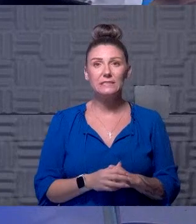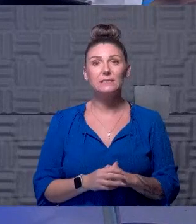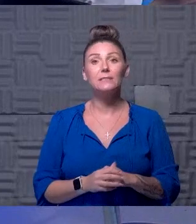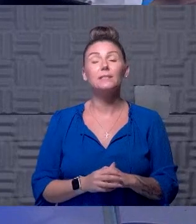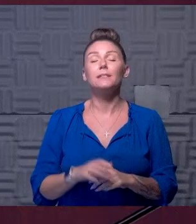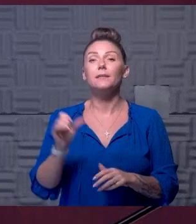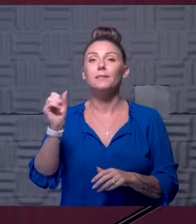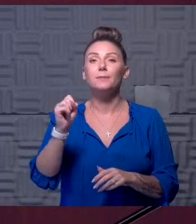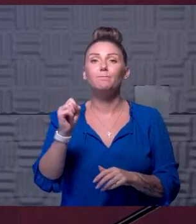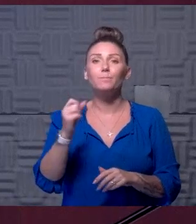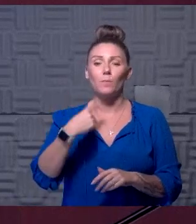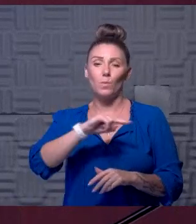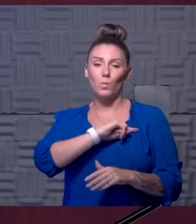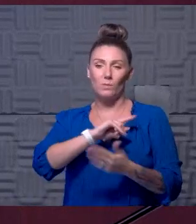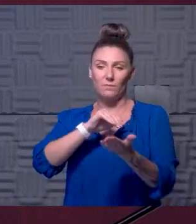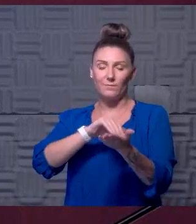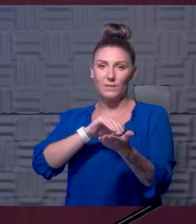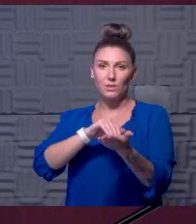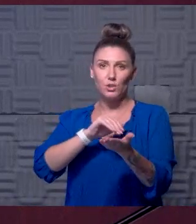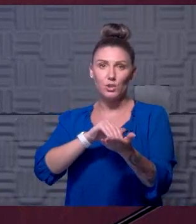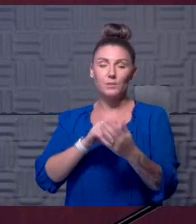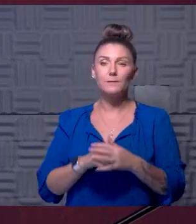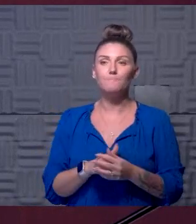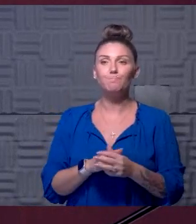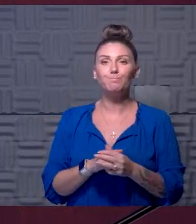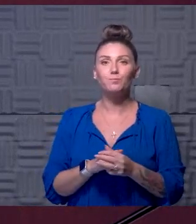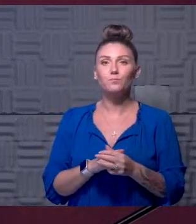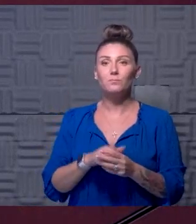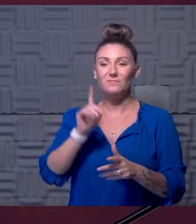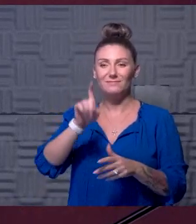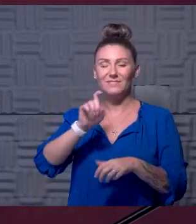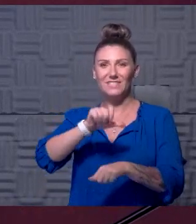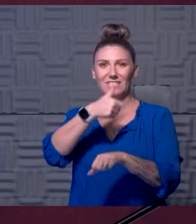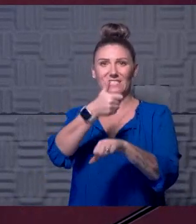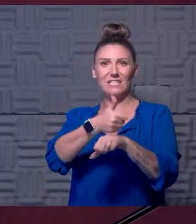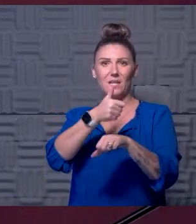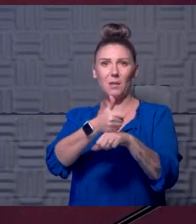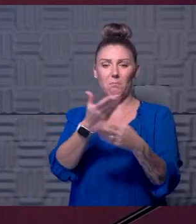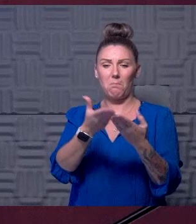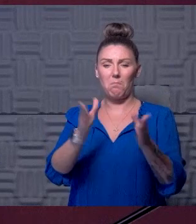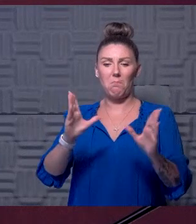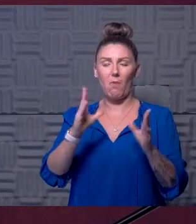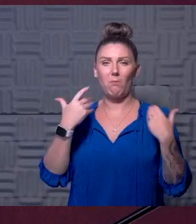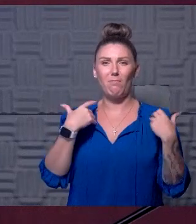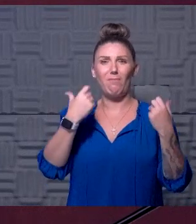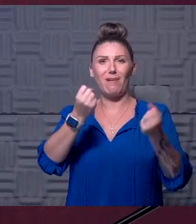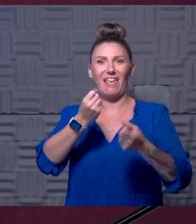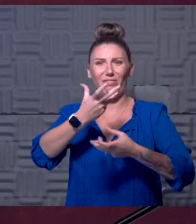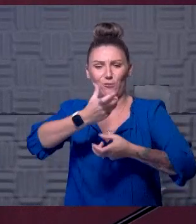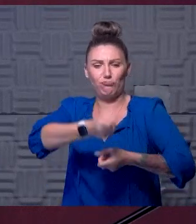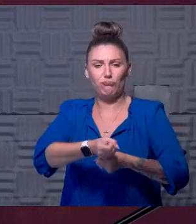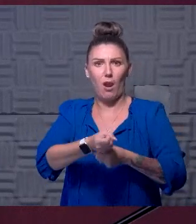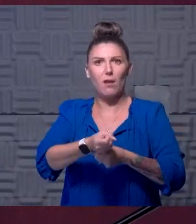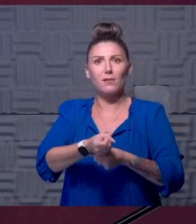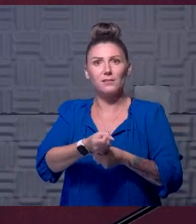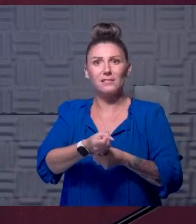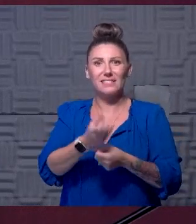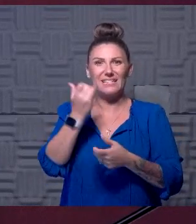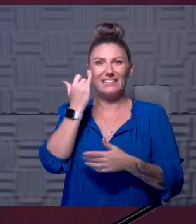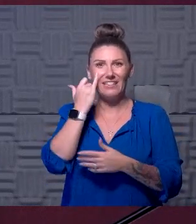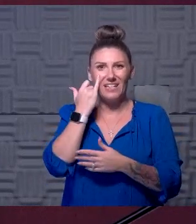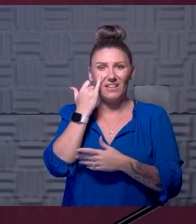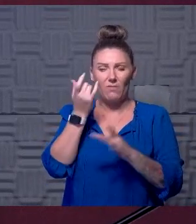think we as physicians have to establish that public health trust, right? We do. And so if we skip